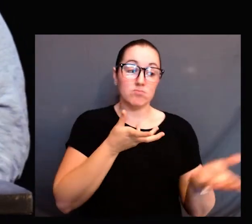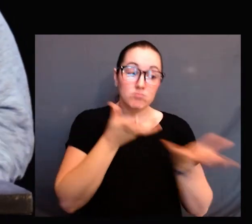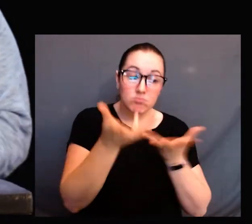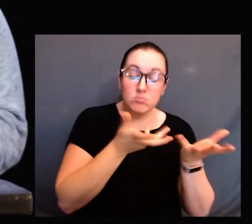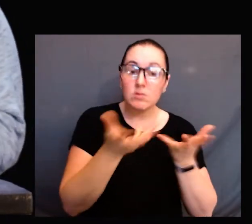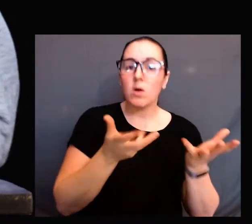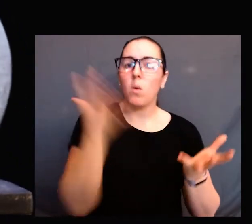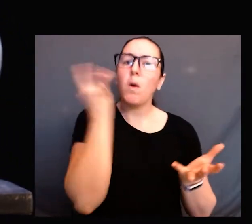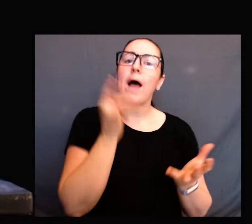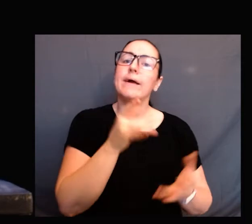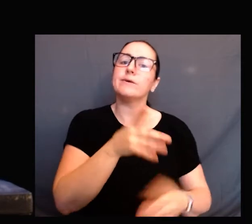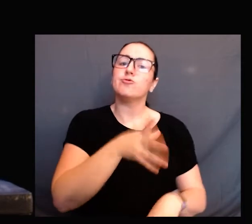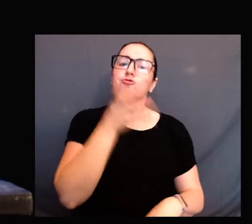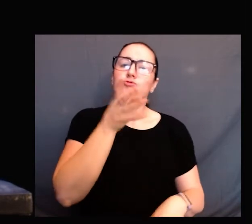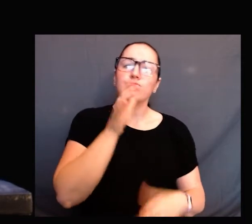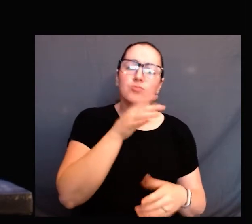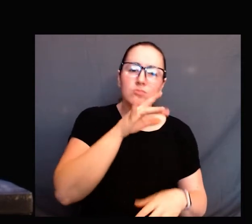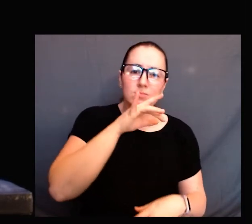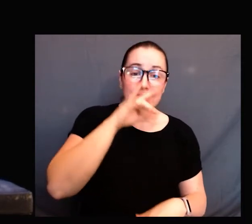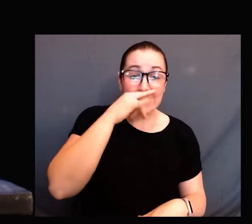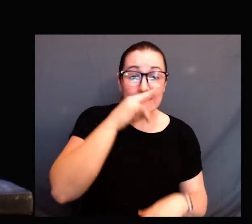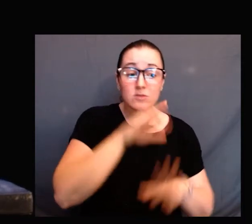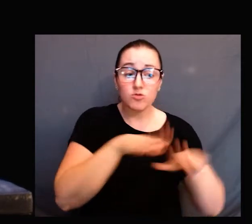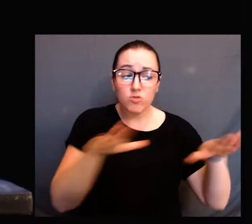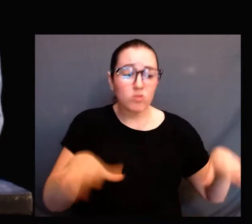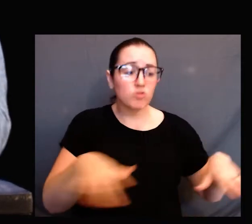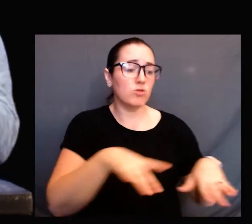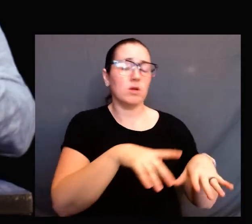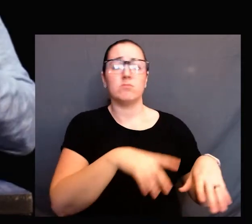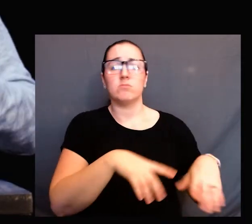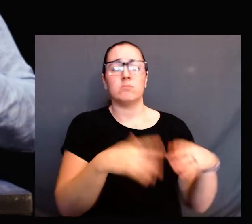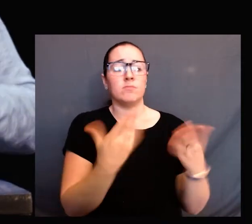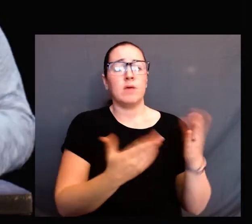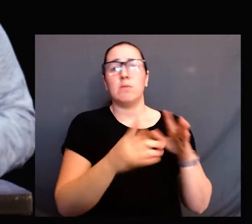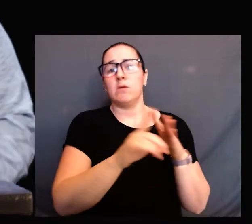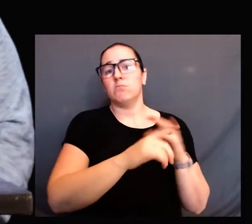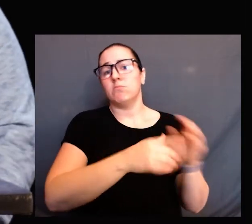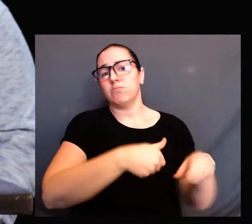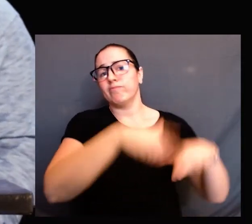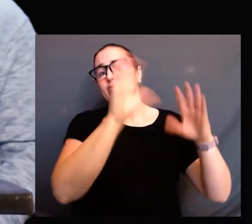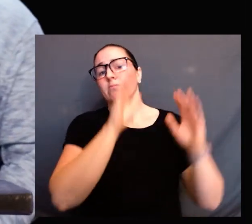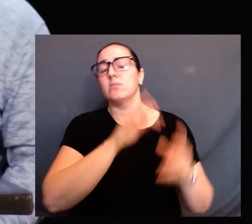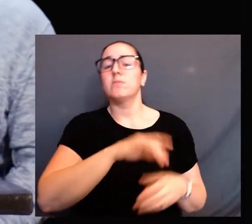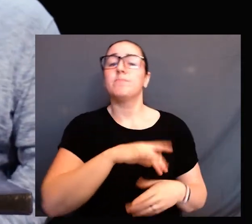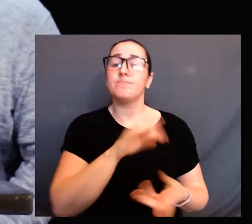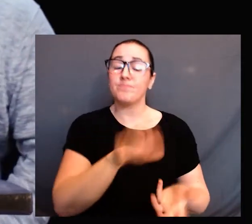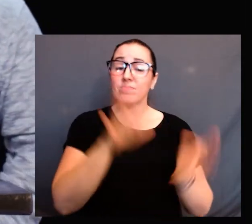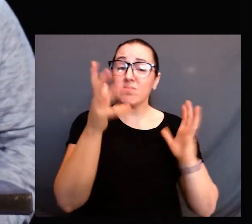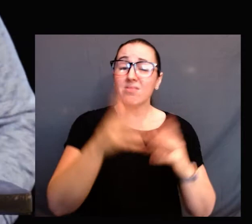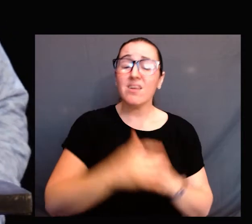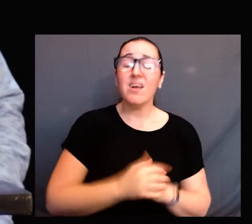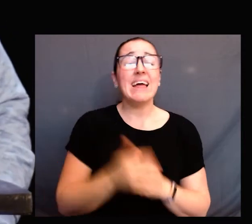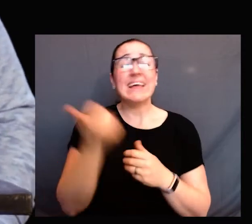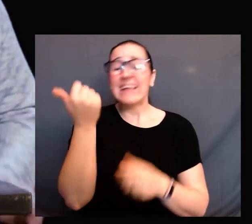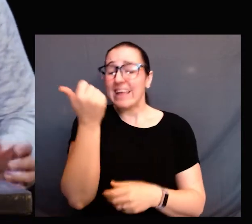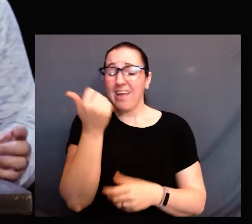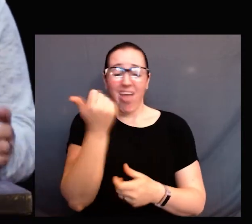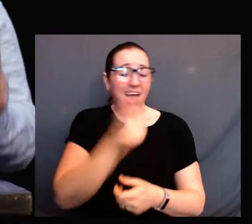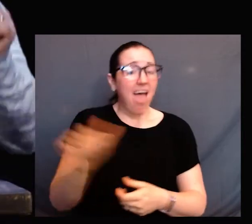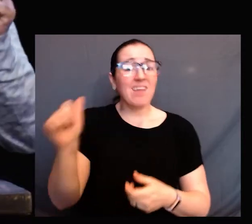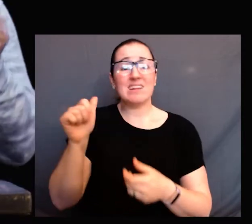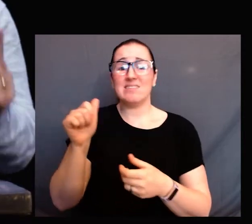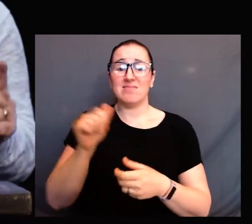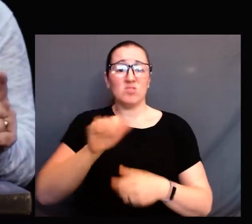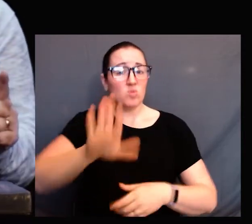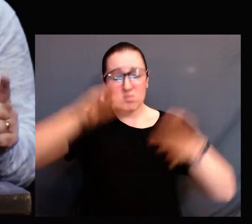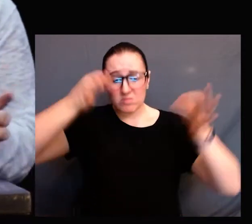because of their children going off the rails. You name it. Any journey that we take has the potential for a